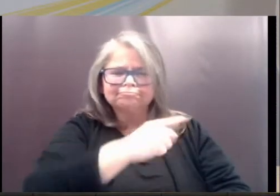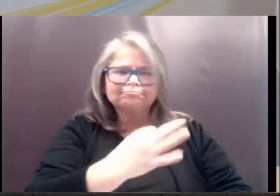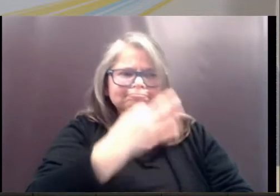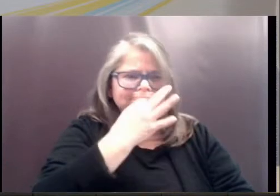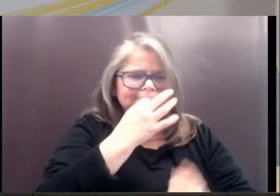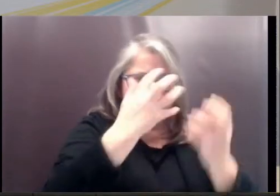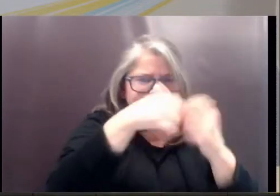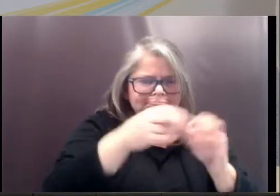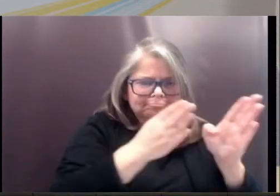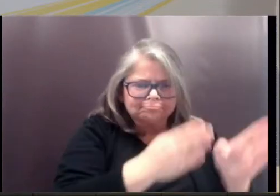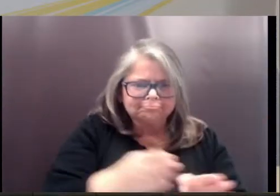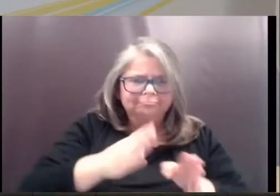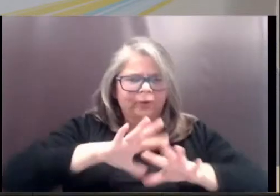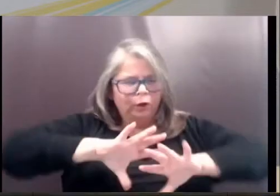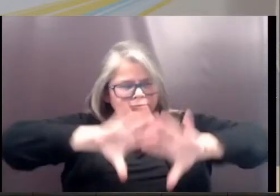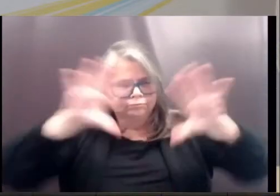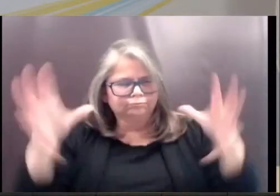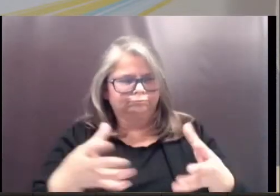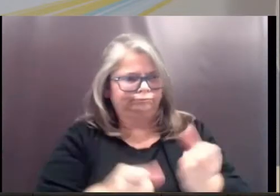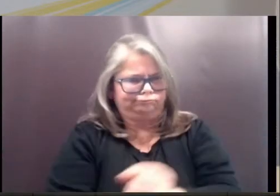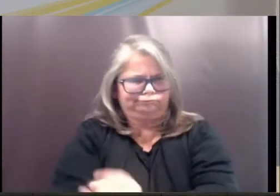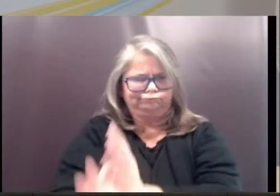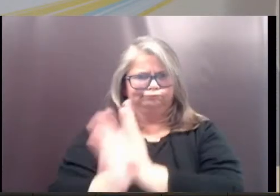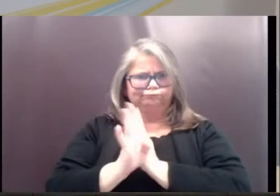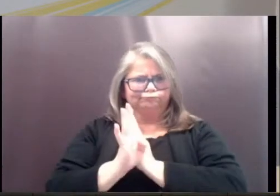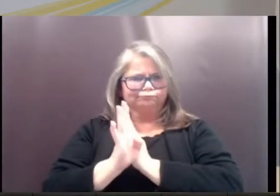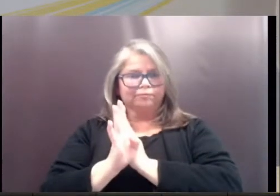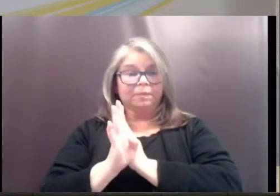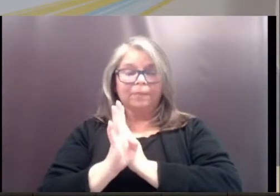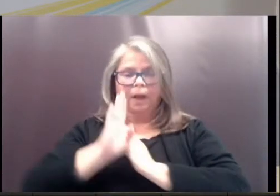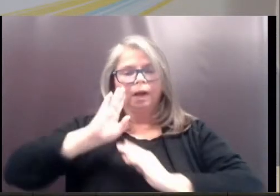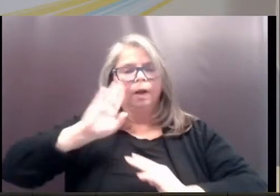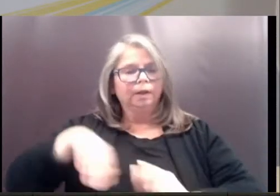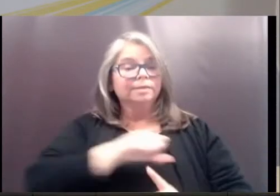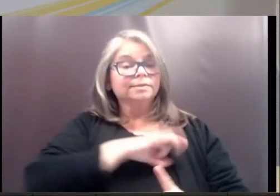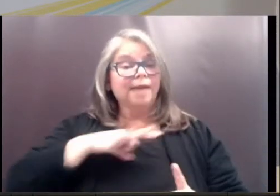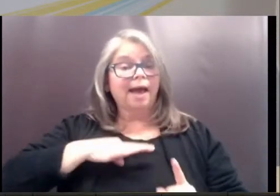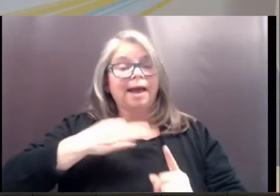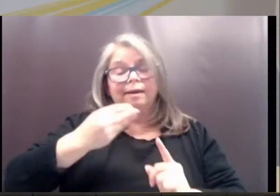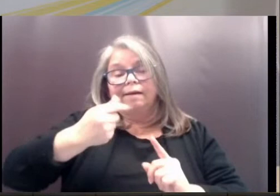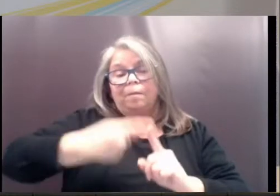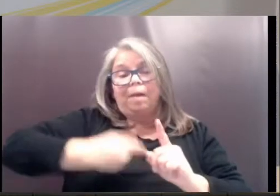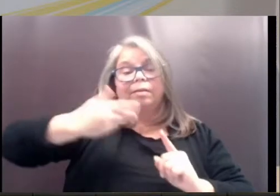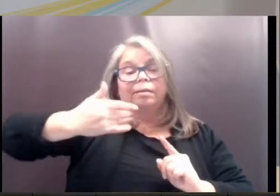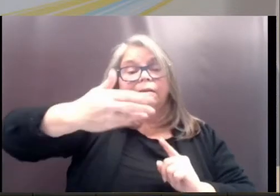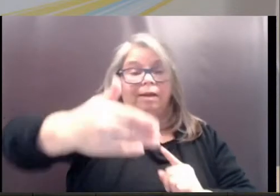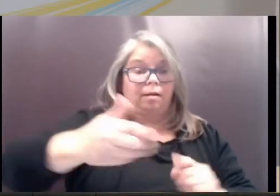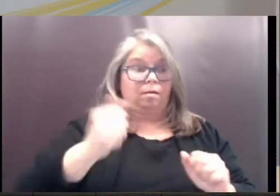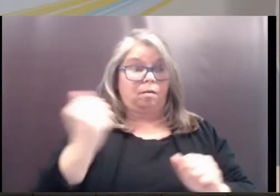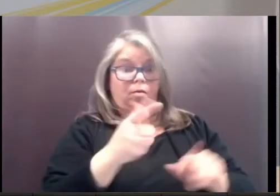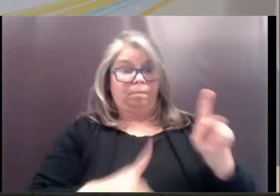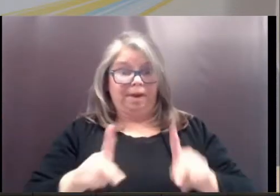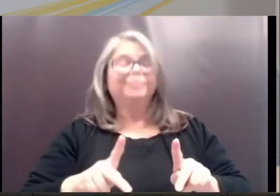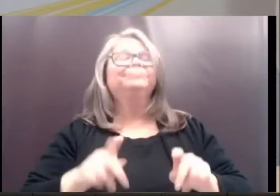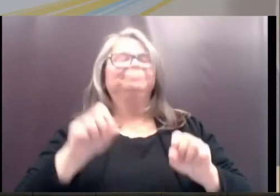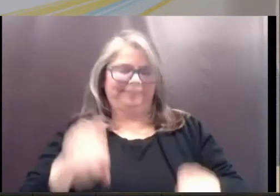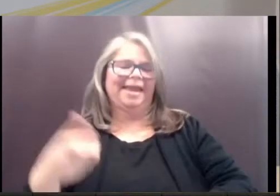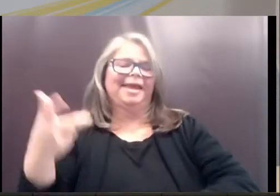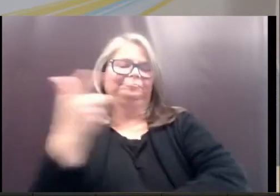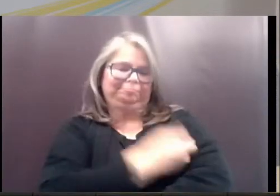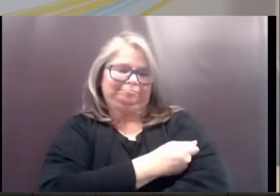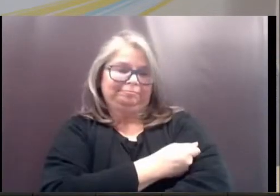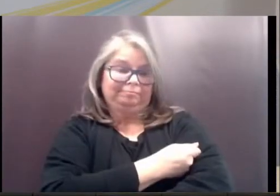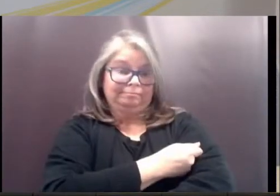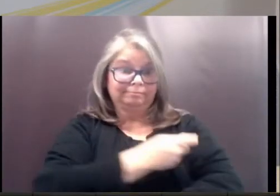it will take months for all Islanders to be immunized against COVID-19, but all Islanders who want to be vaccinated will be able